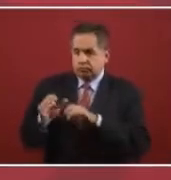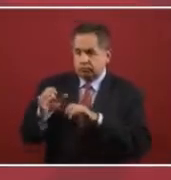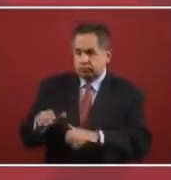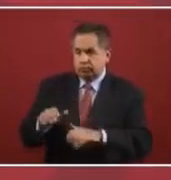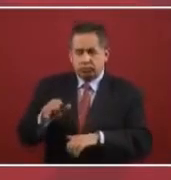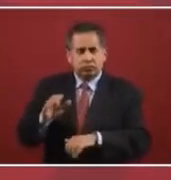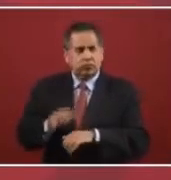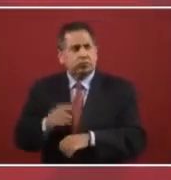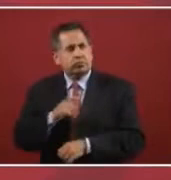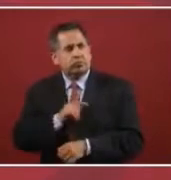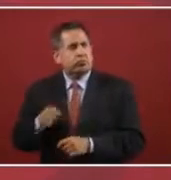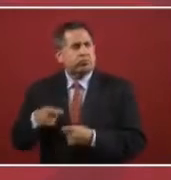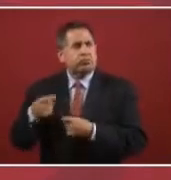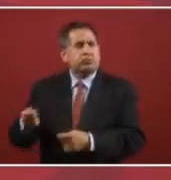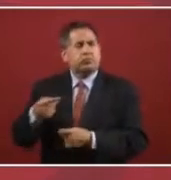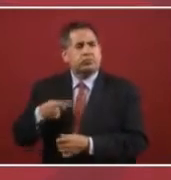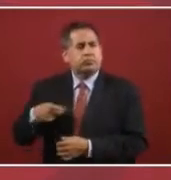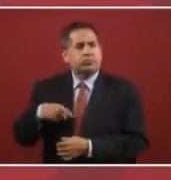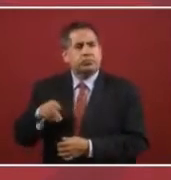they contracted more than